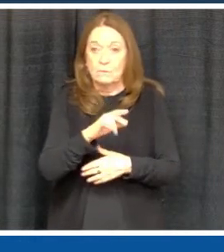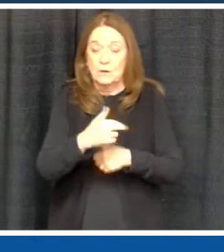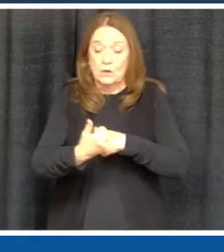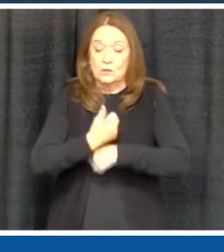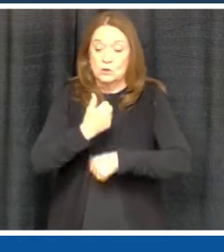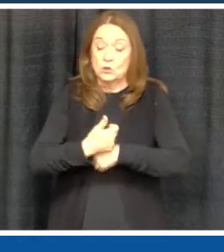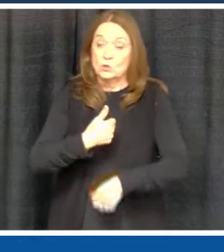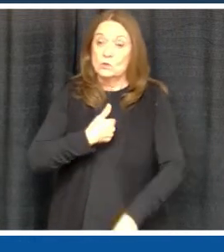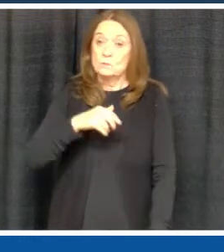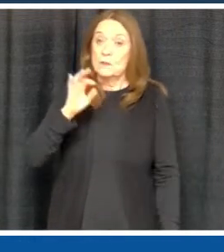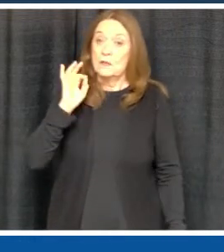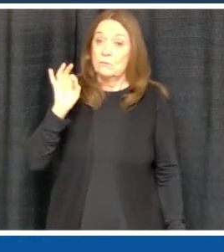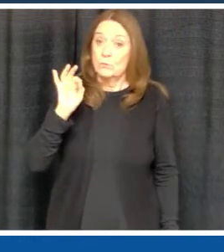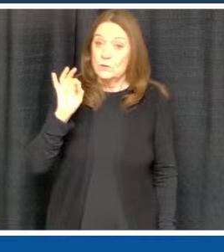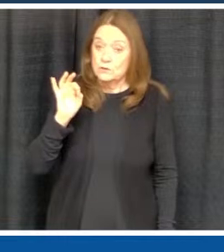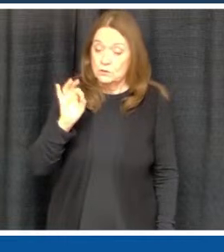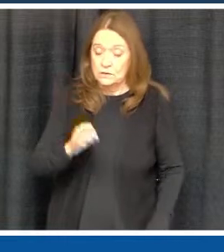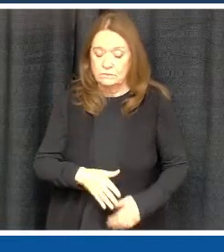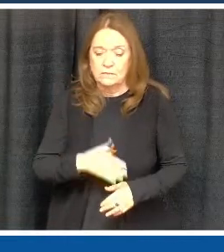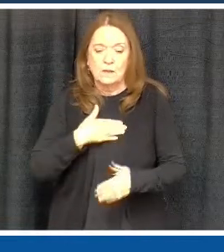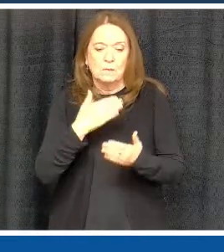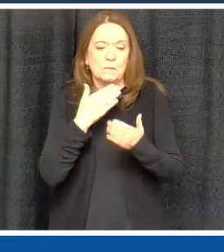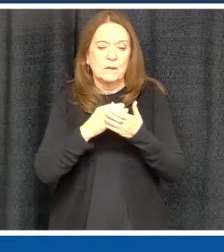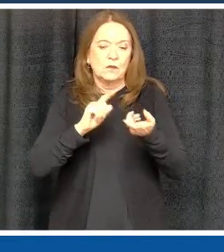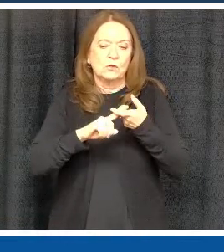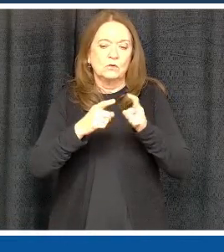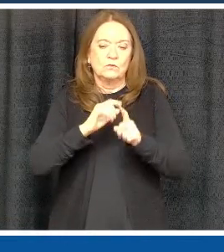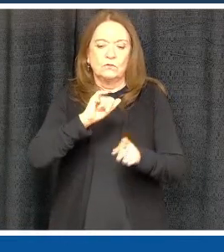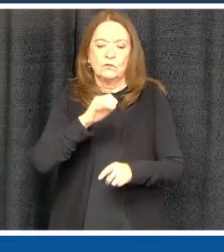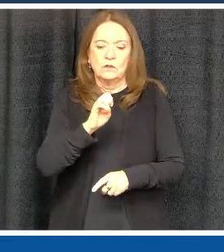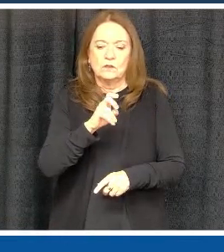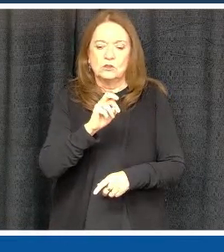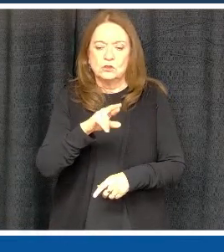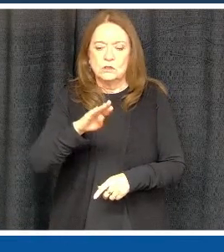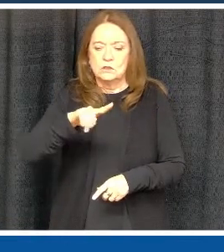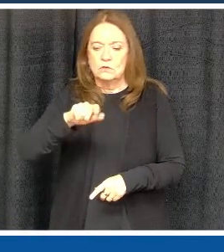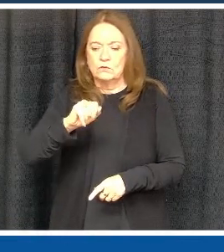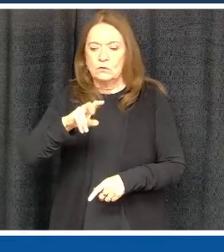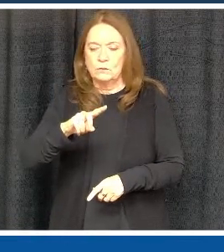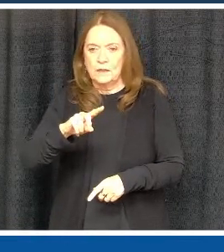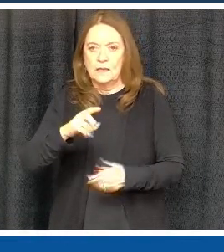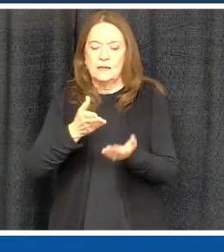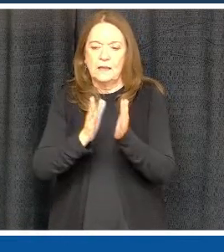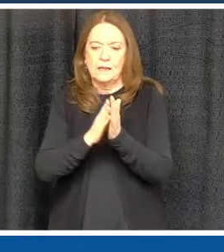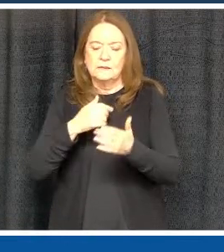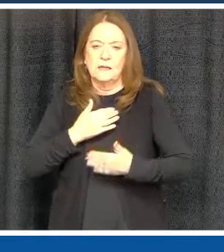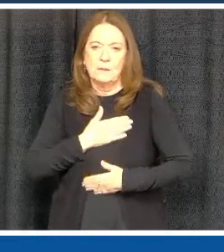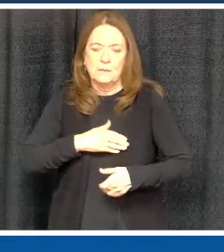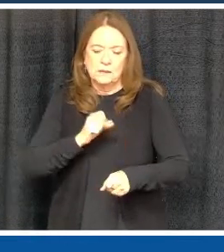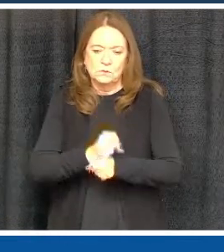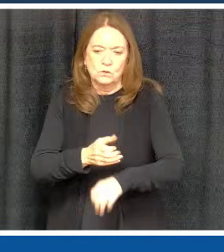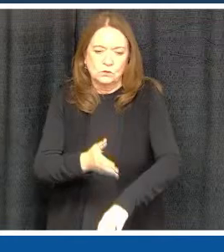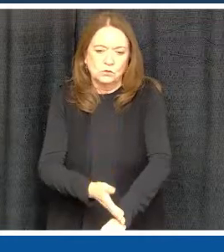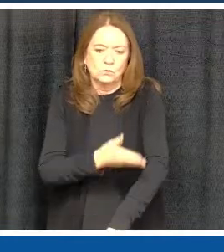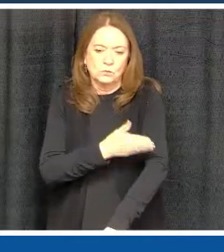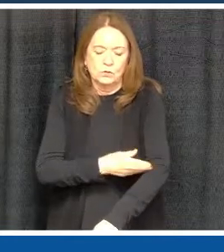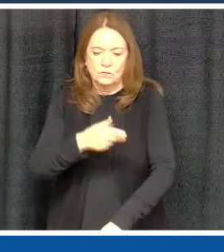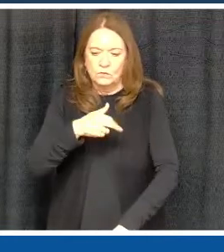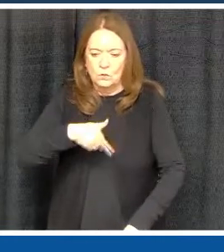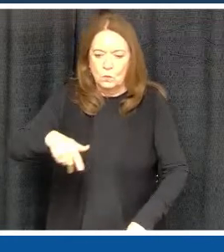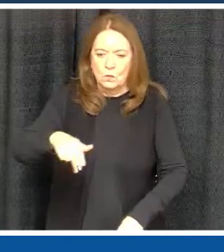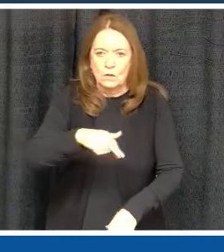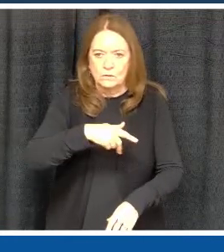preaching. My good friend Jennifer Bland reached out and asked that I please work to improve the walkability in our